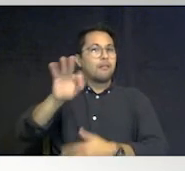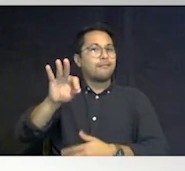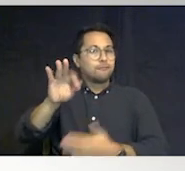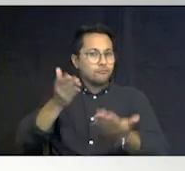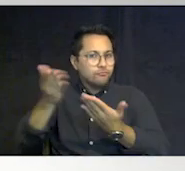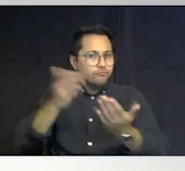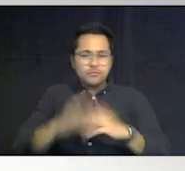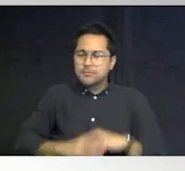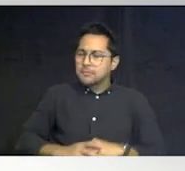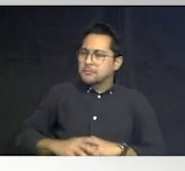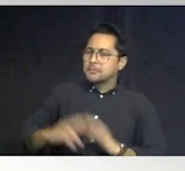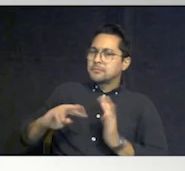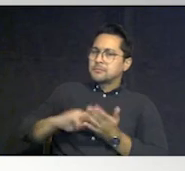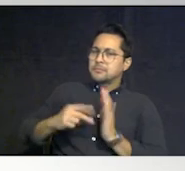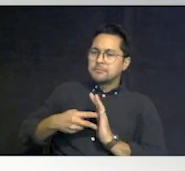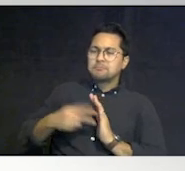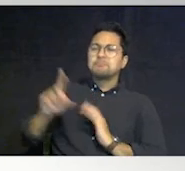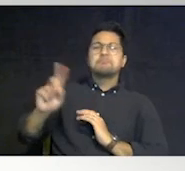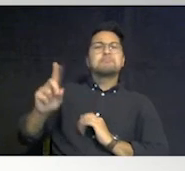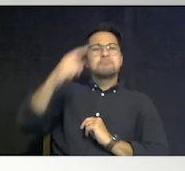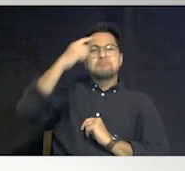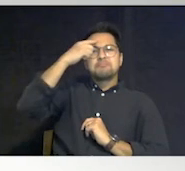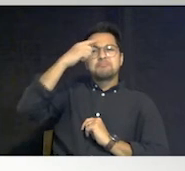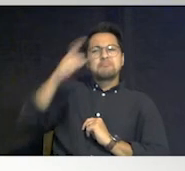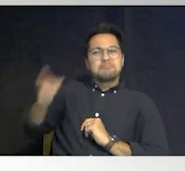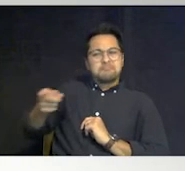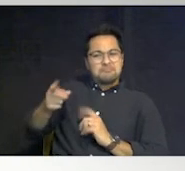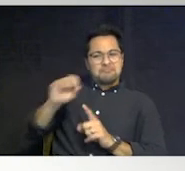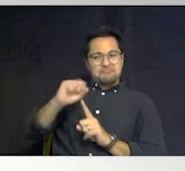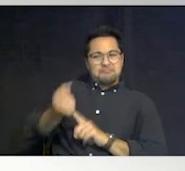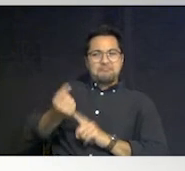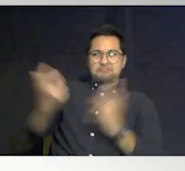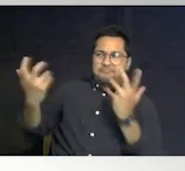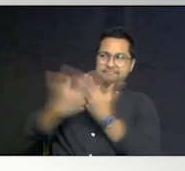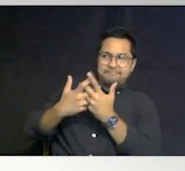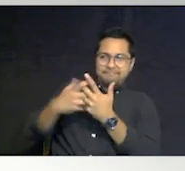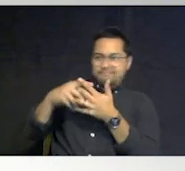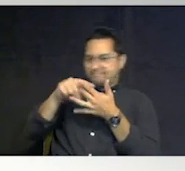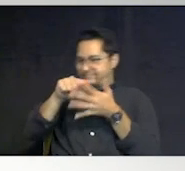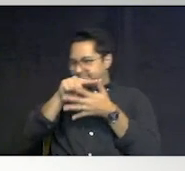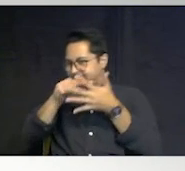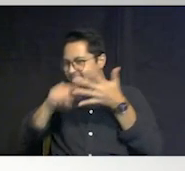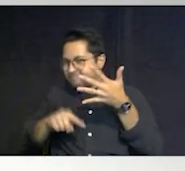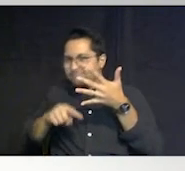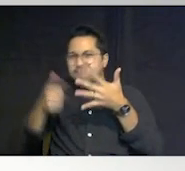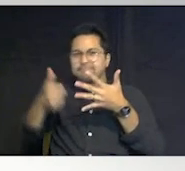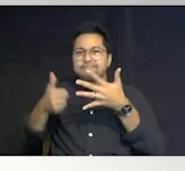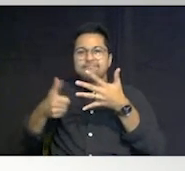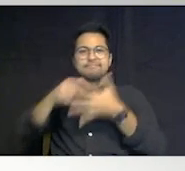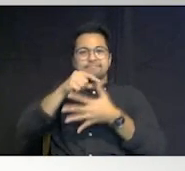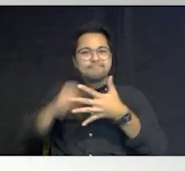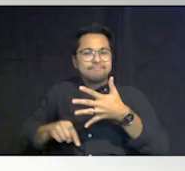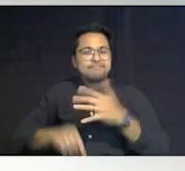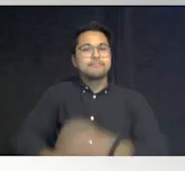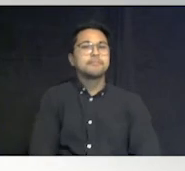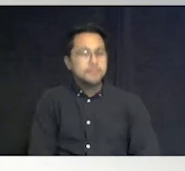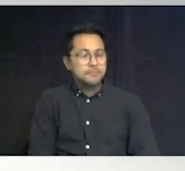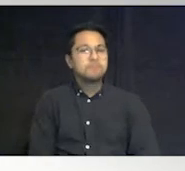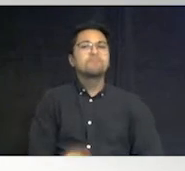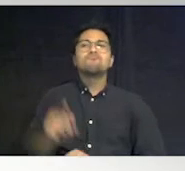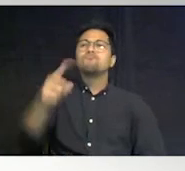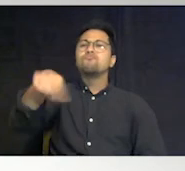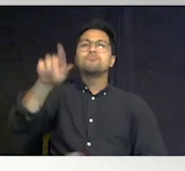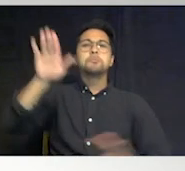So where do you think that really falls inside of the stages? So a show